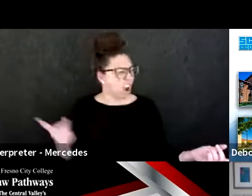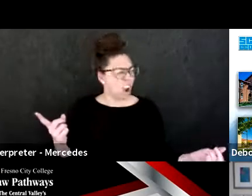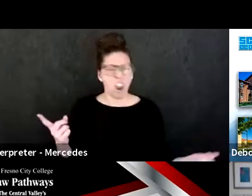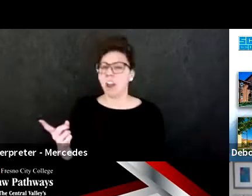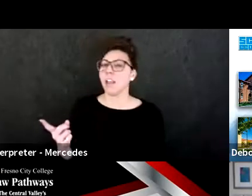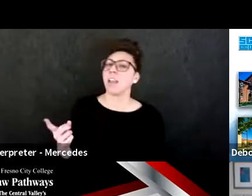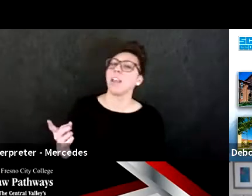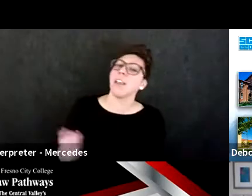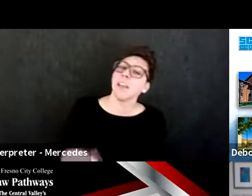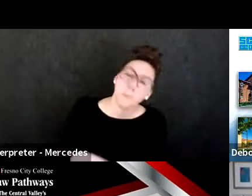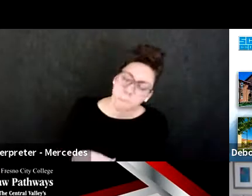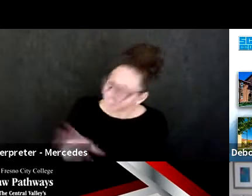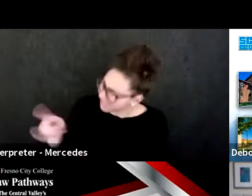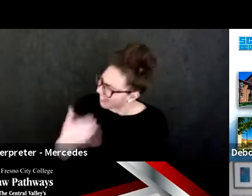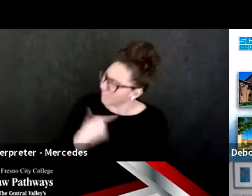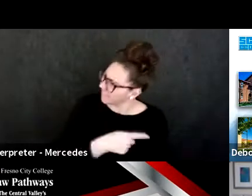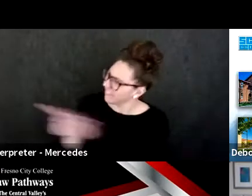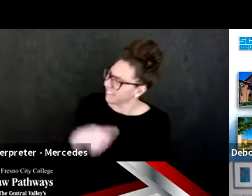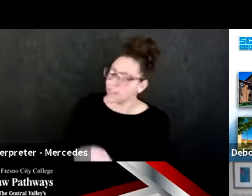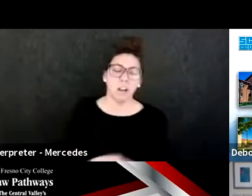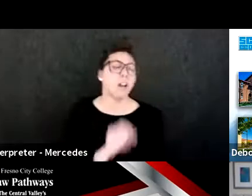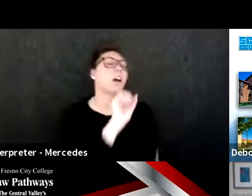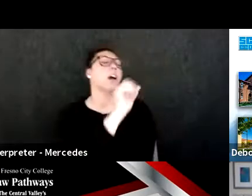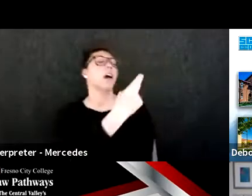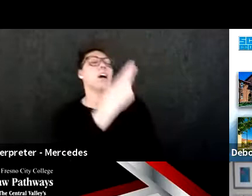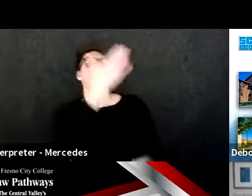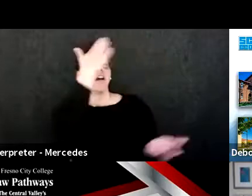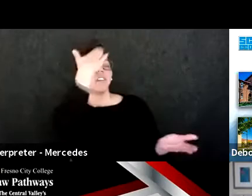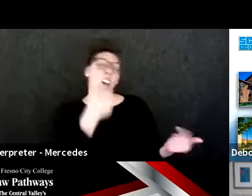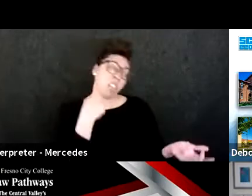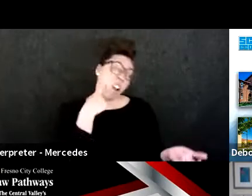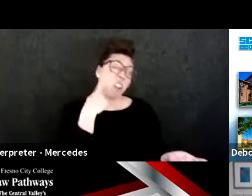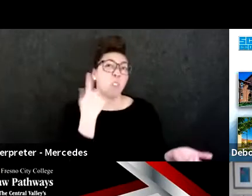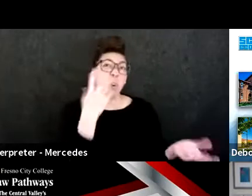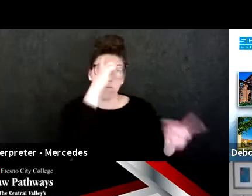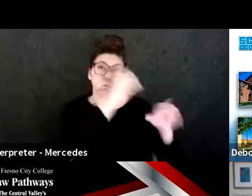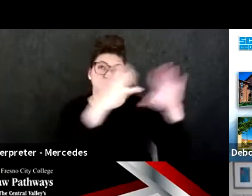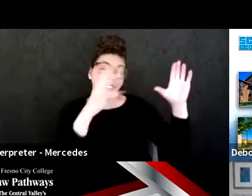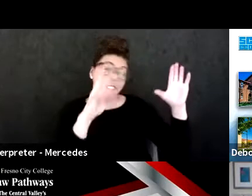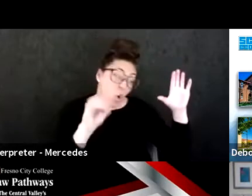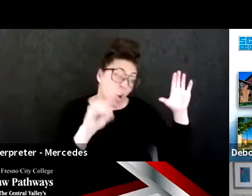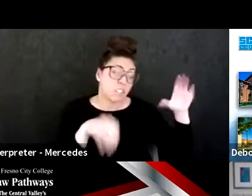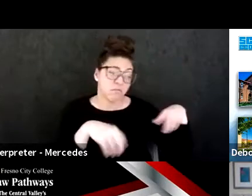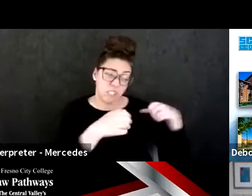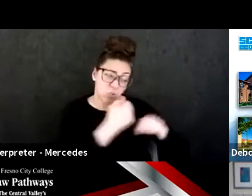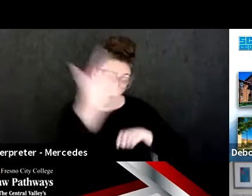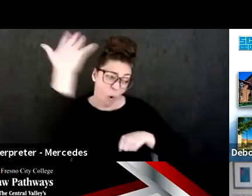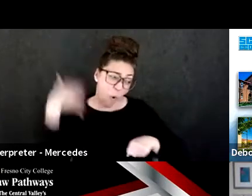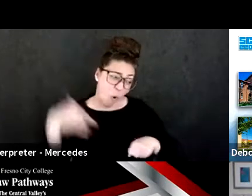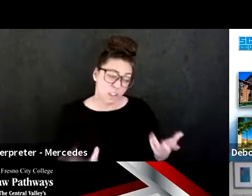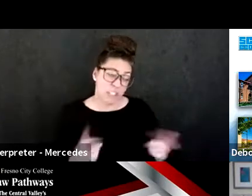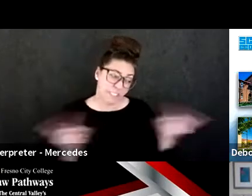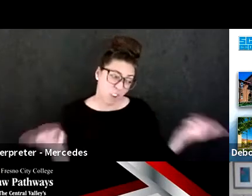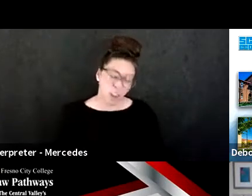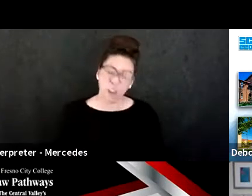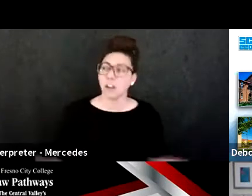laughing because they thought, well, we're thinking of Fresno probably 30, 40 years ago. Anyway, I really should have been born in California, but